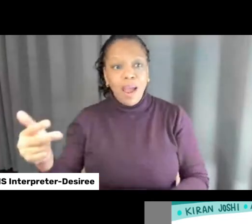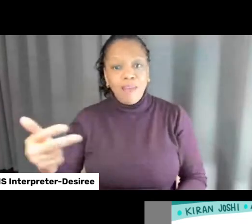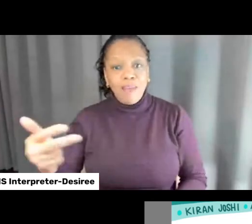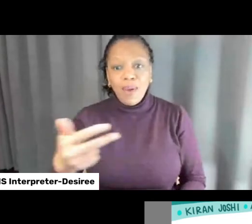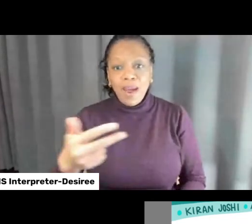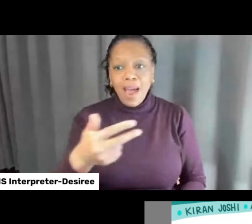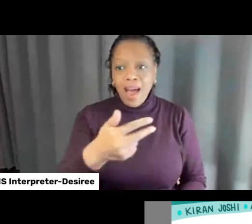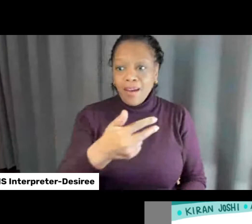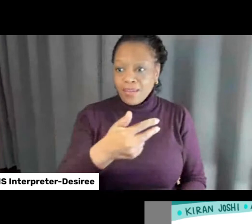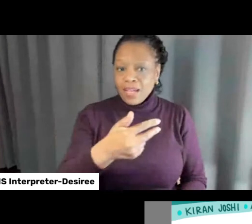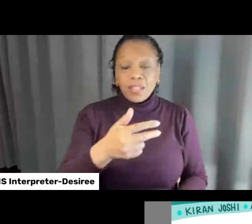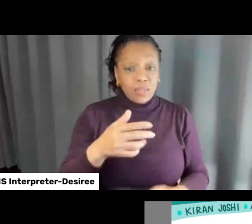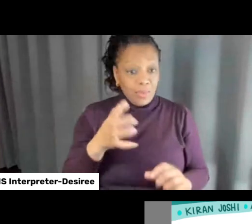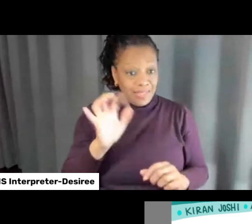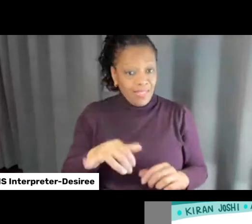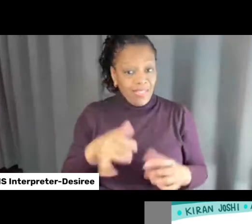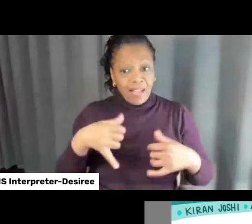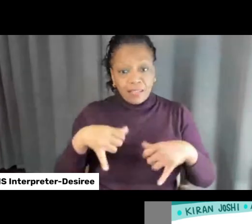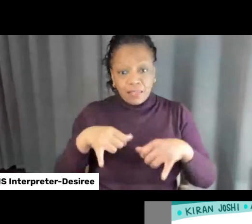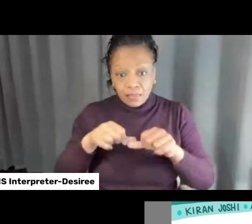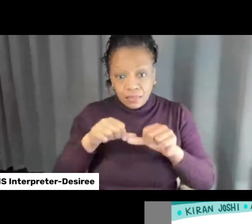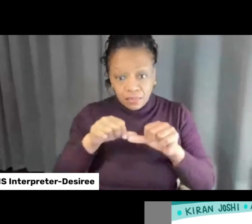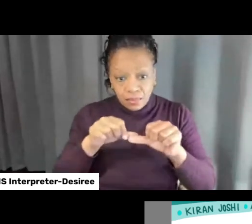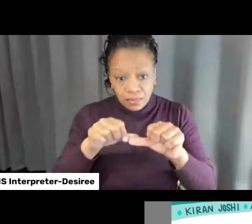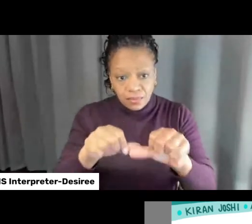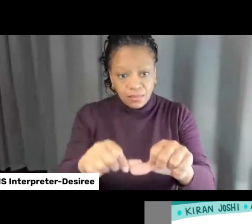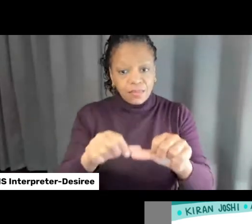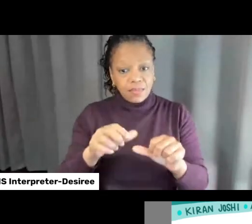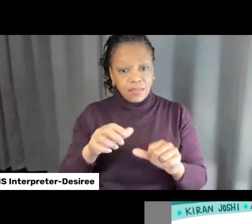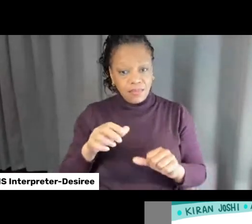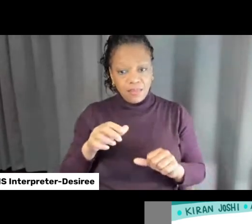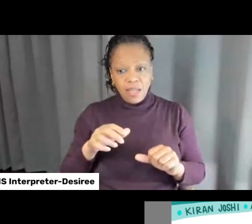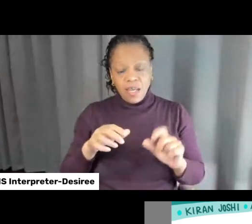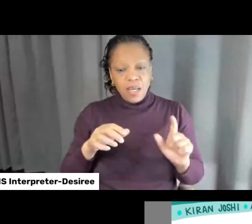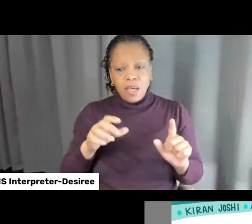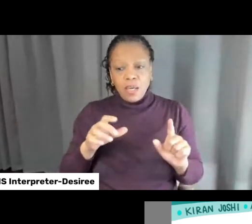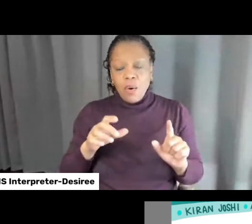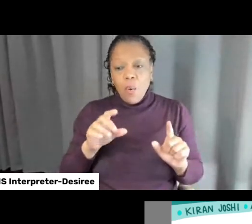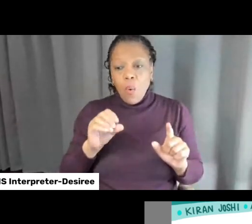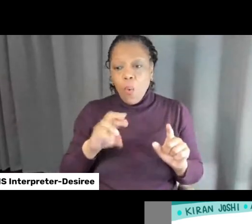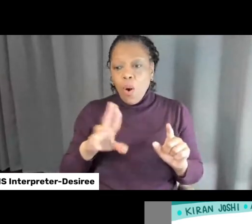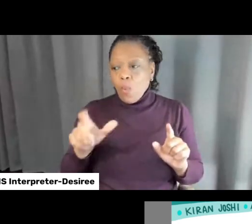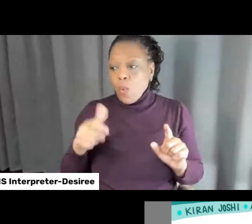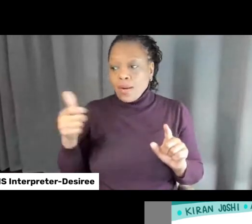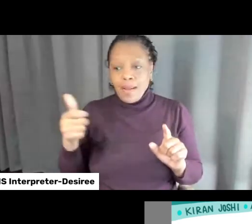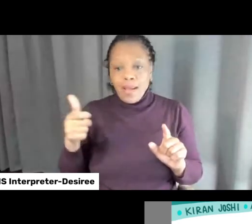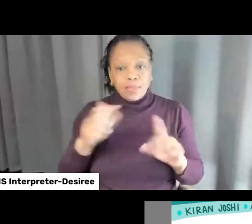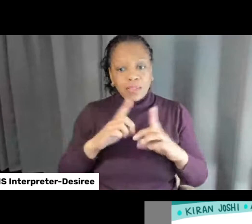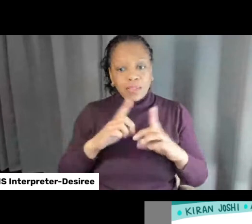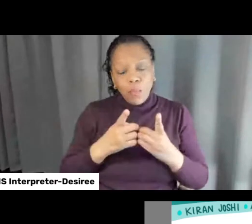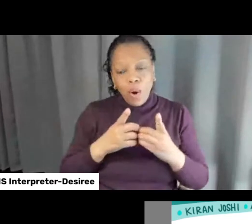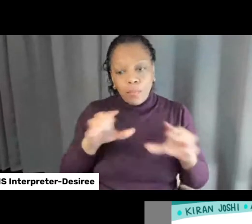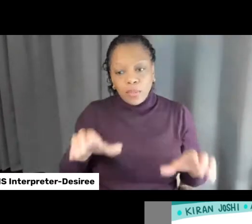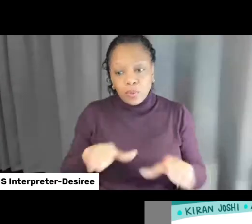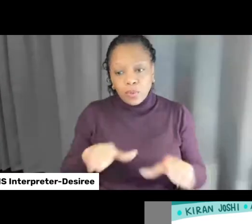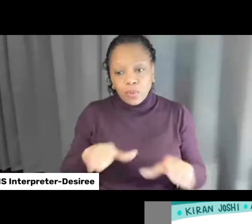What else is the department doing in that way that we can actually have a very direct